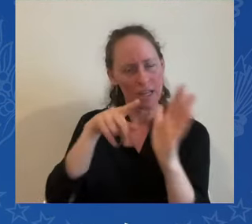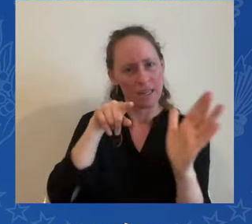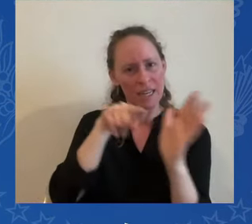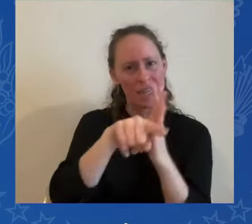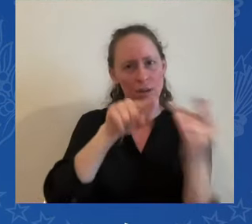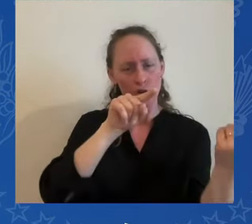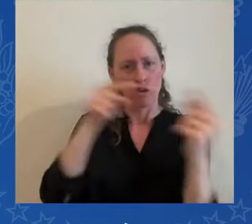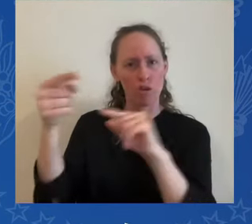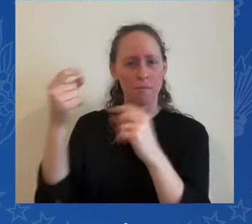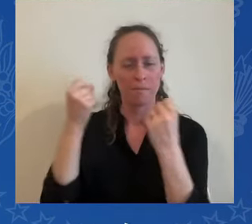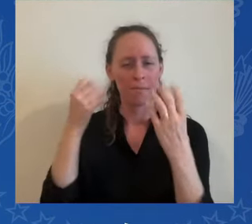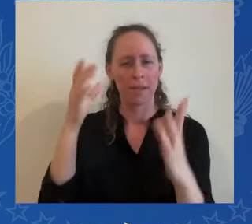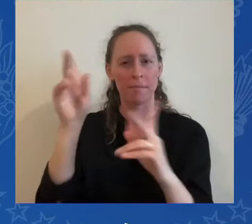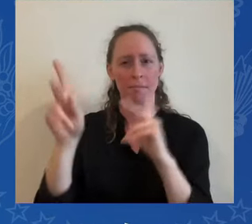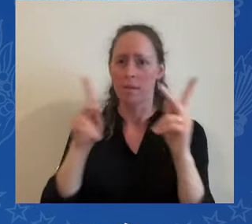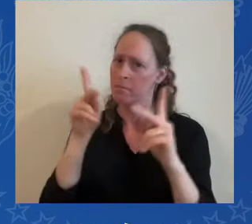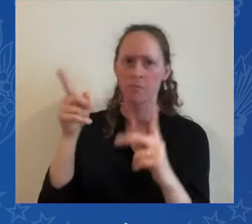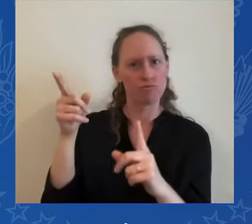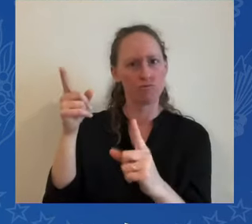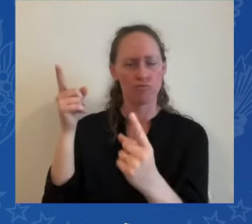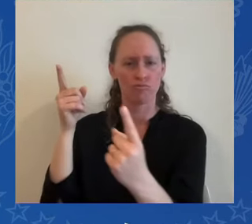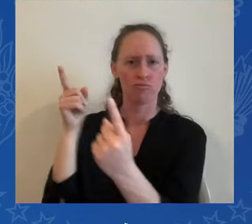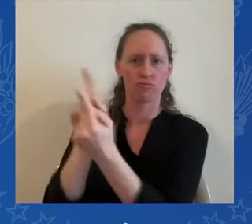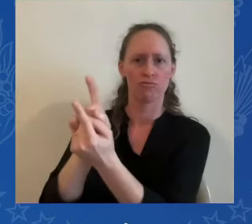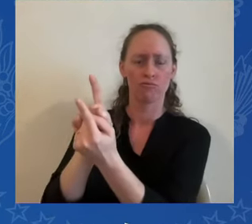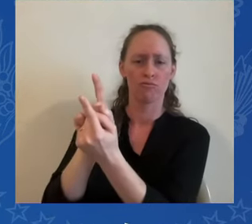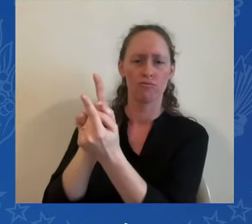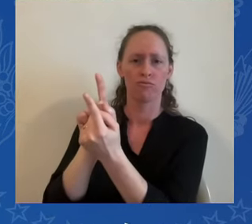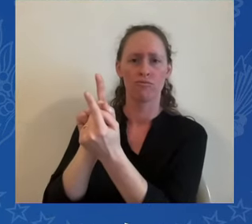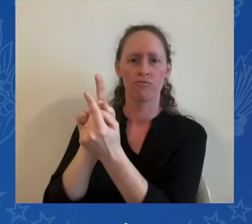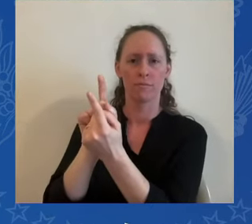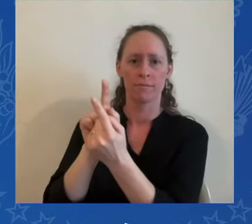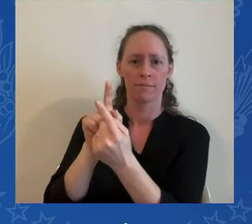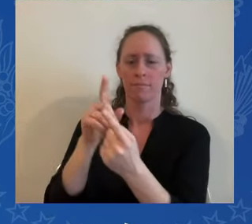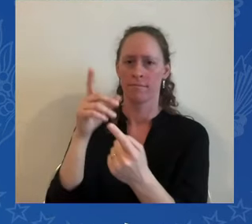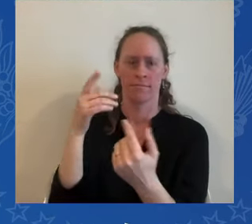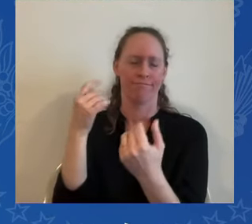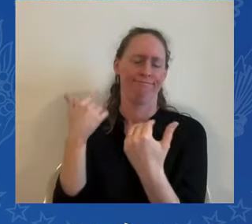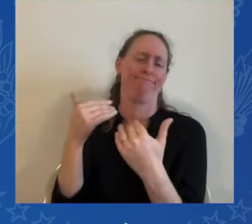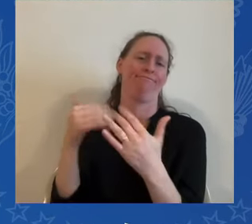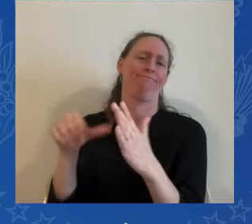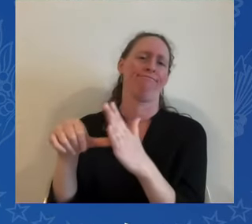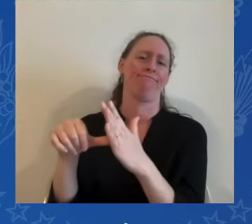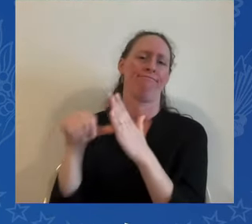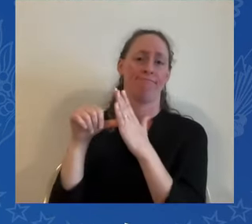the safety of others above his own and restraining the heavily armed suspect with his own hands.